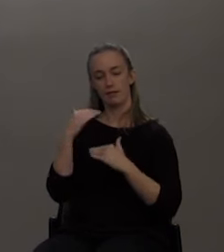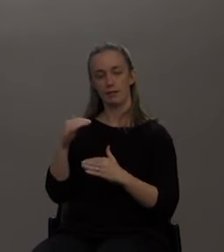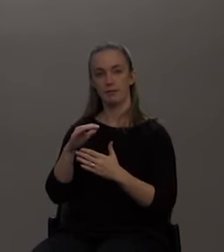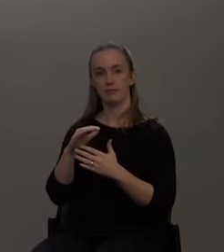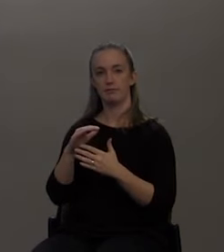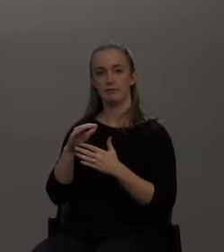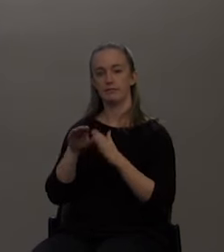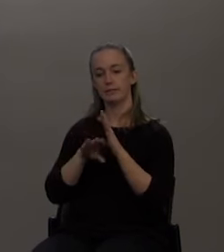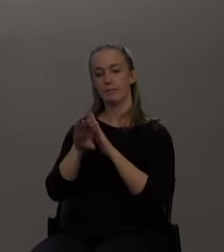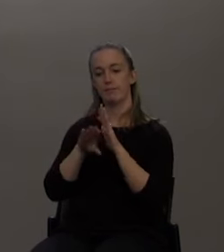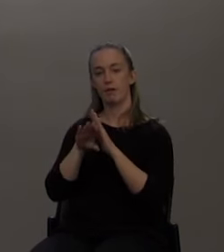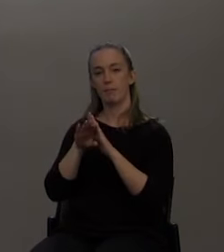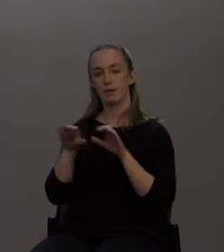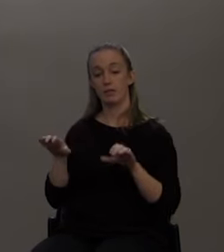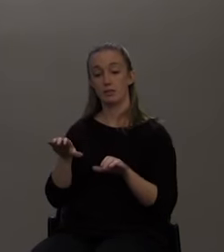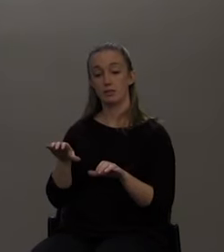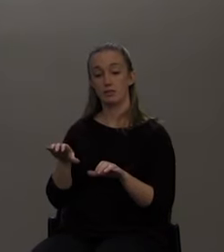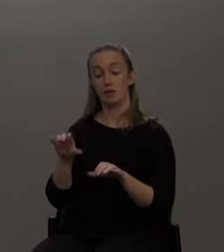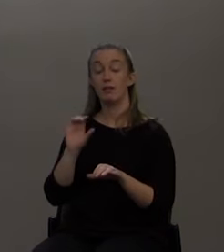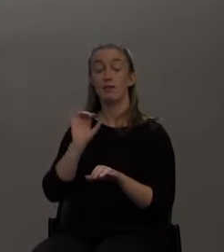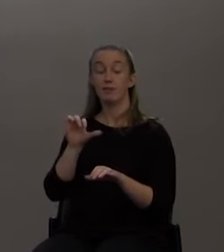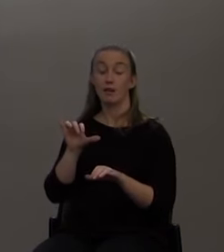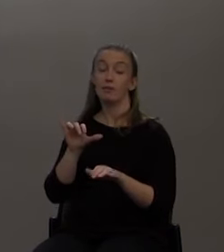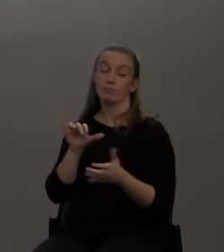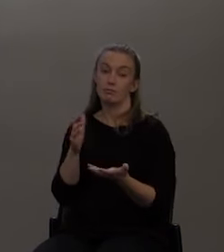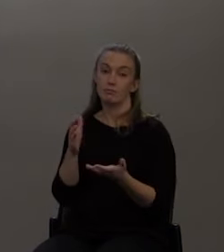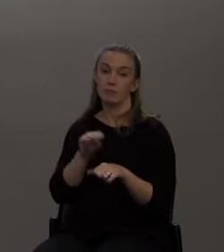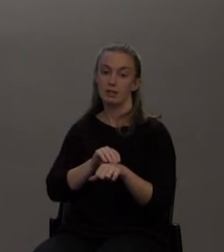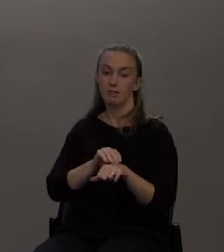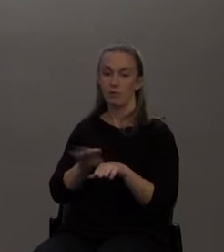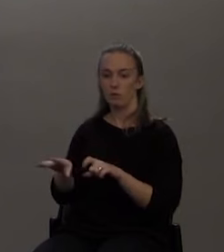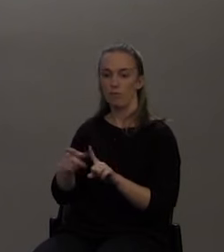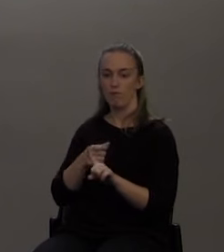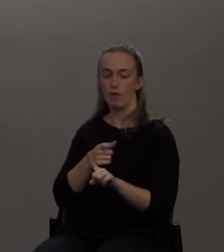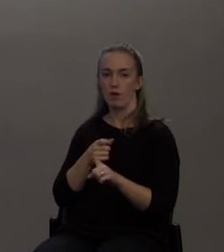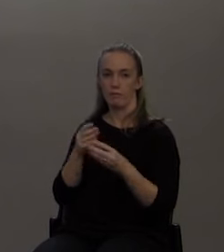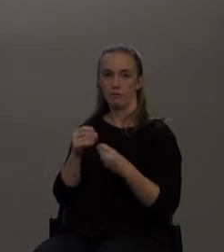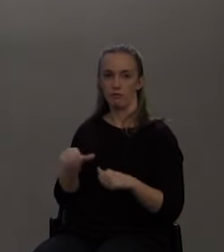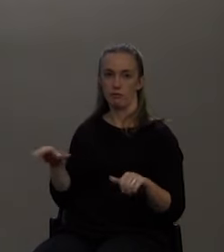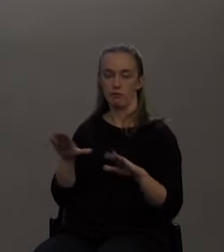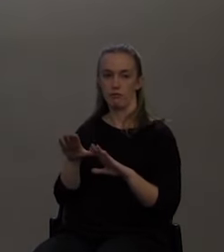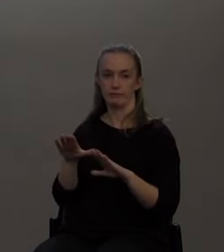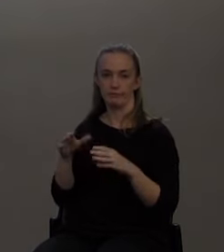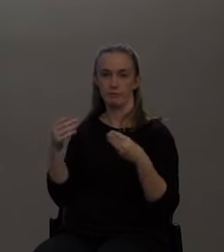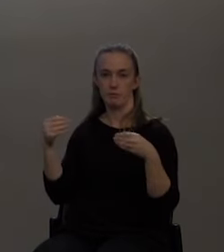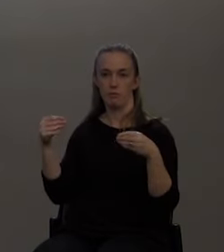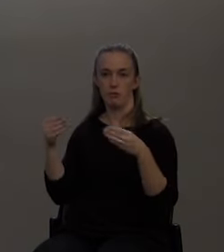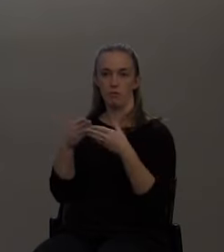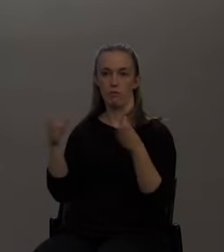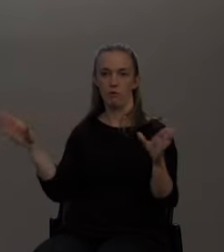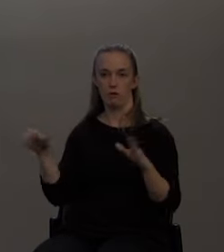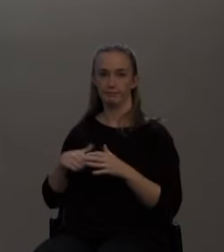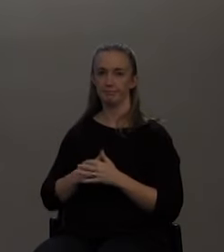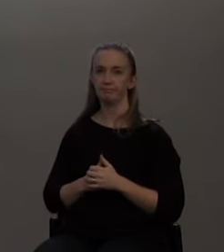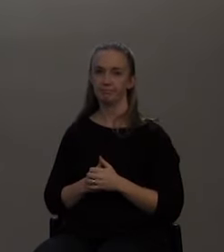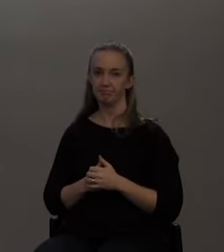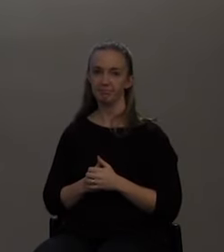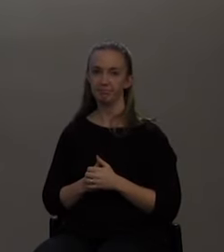development activity, which is reflective of the real estate market overall. And